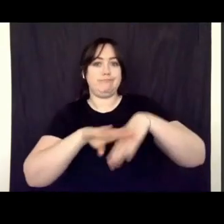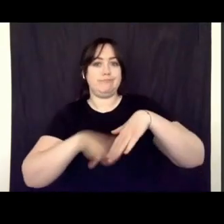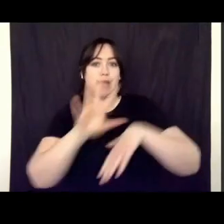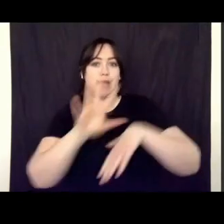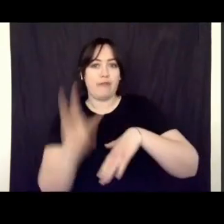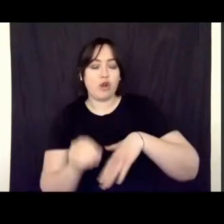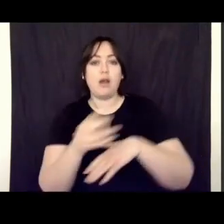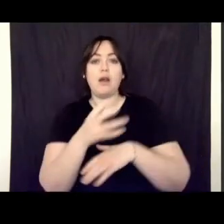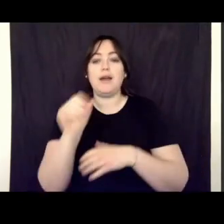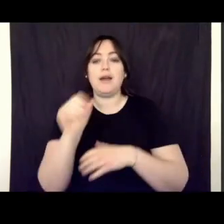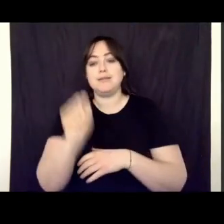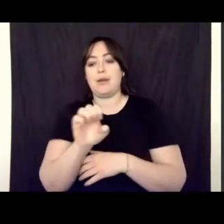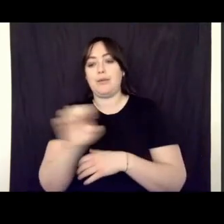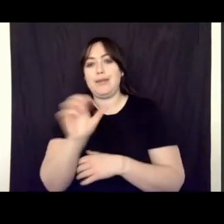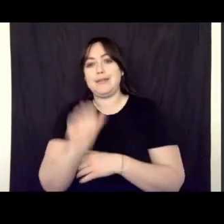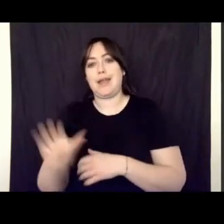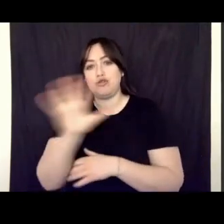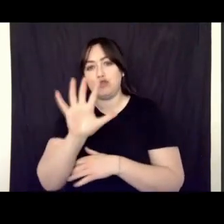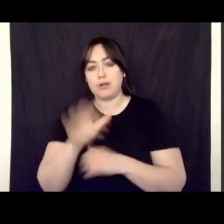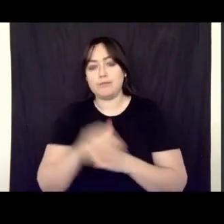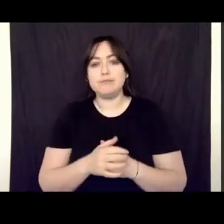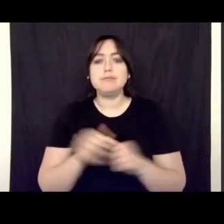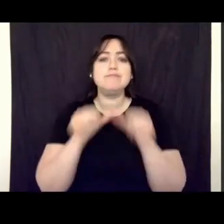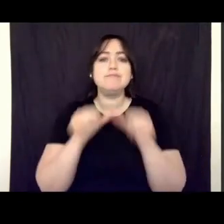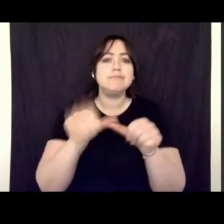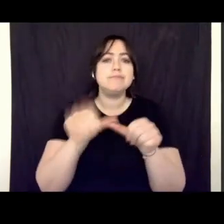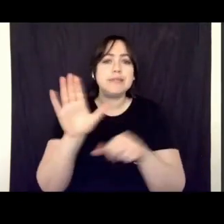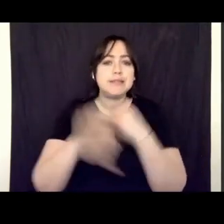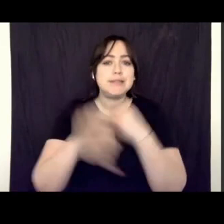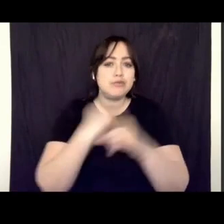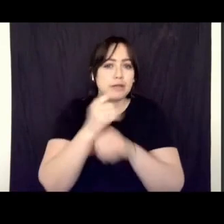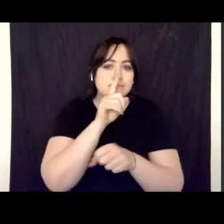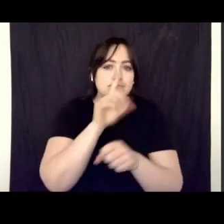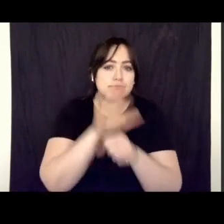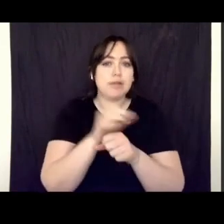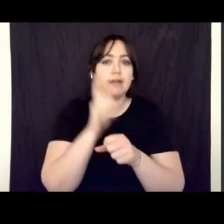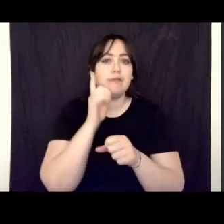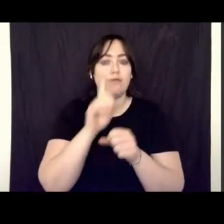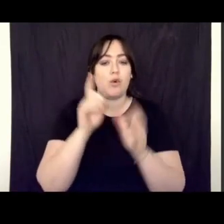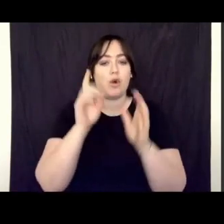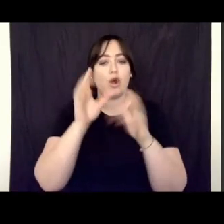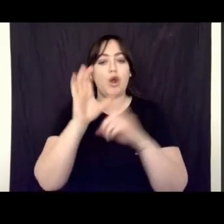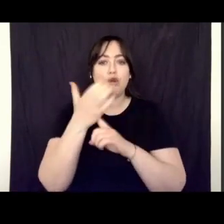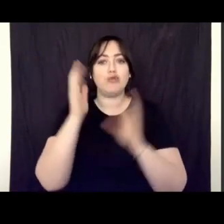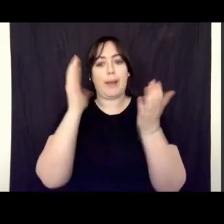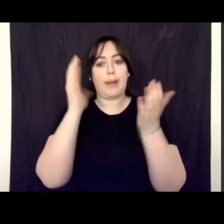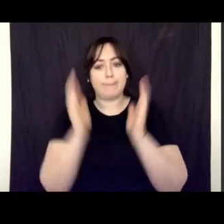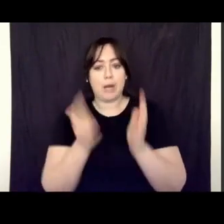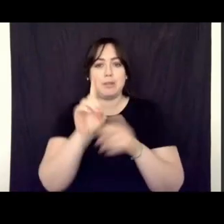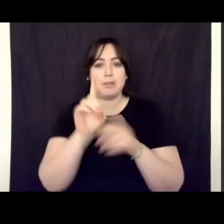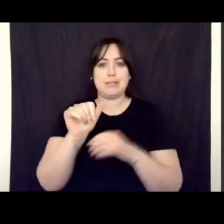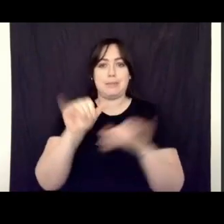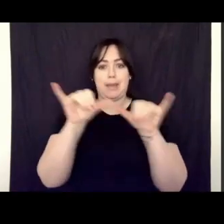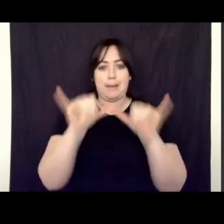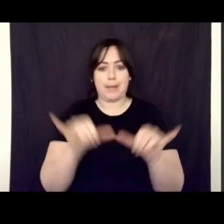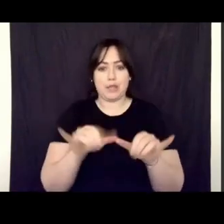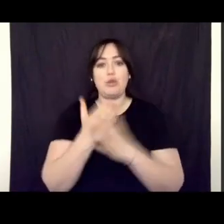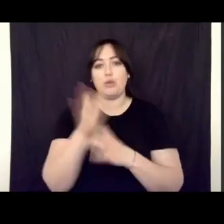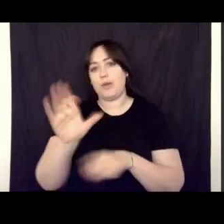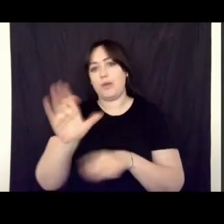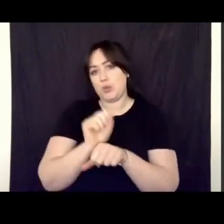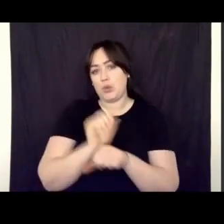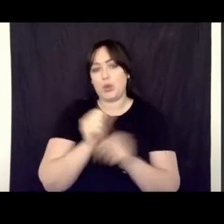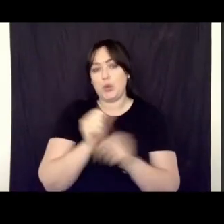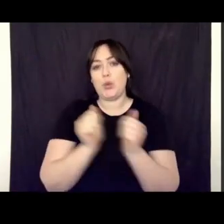He continues his international commitment to the development of culturally comparable disability measures through his work with the Washington Group